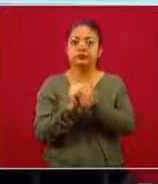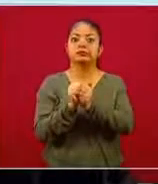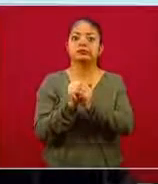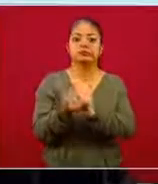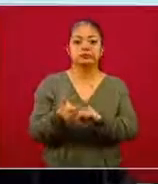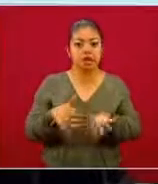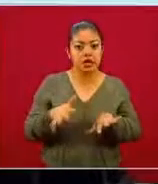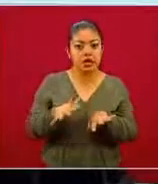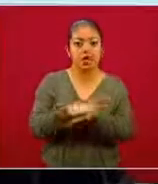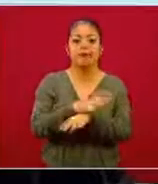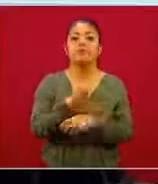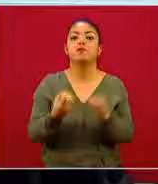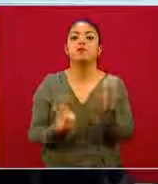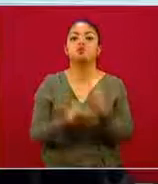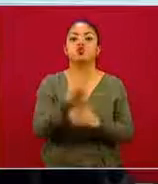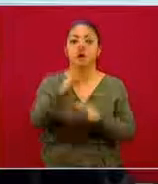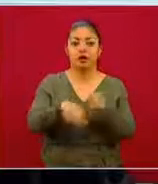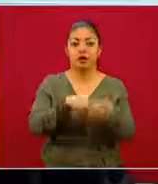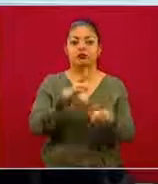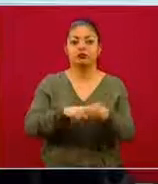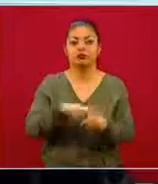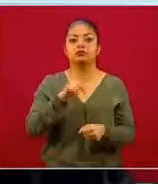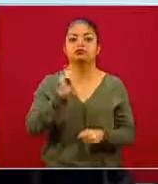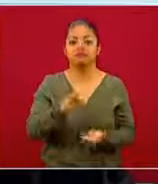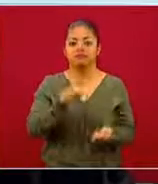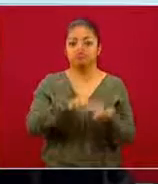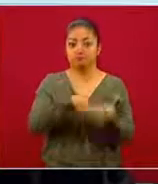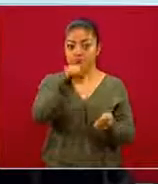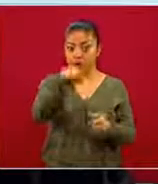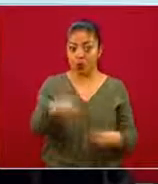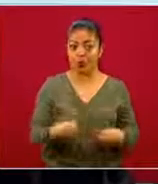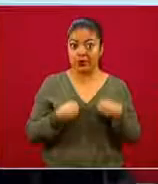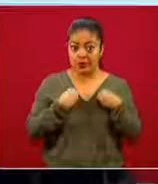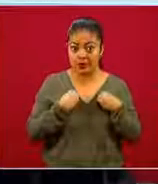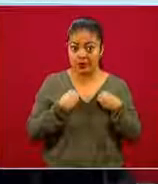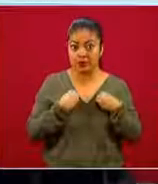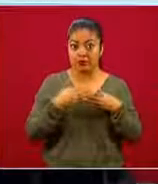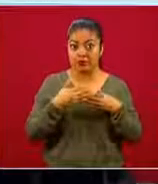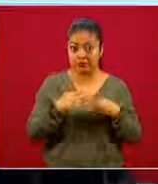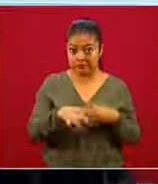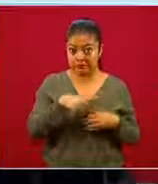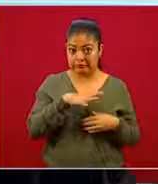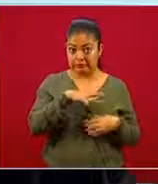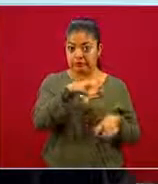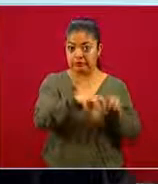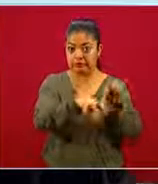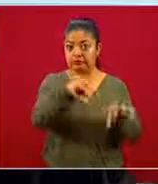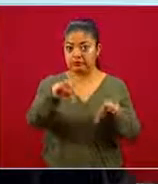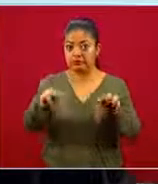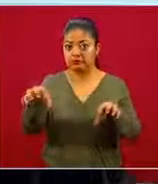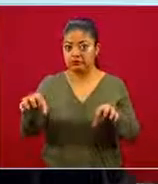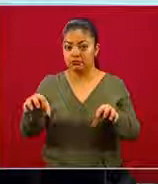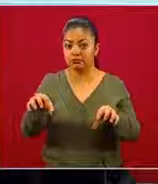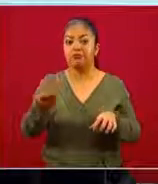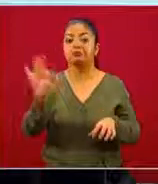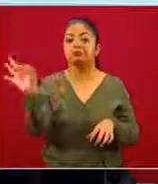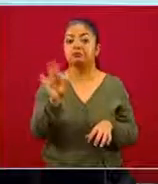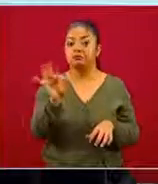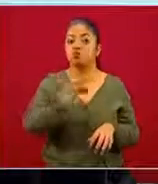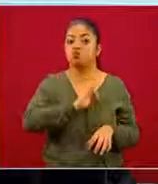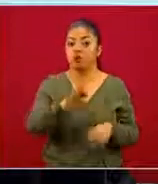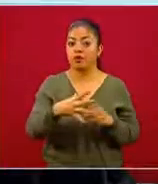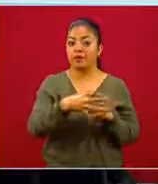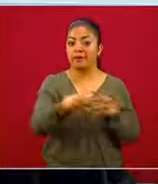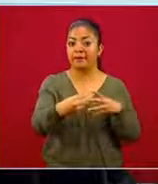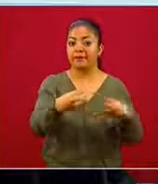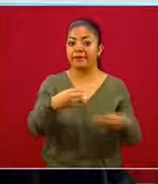normalidad, back to y the way we en used to la live. localidad We're donde resides transitioning into the va a new haber normal. cierto riesgo de que se We're propague going to see COVID, that